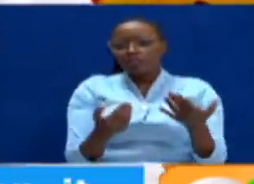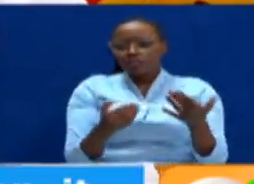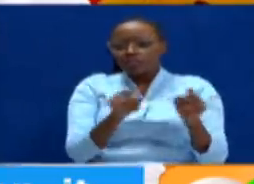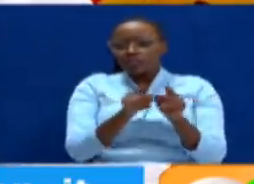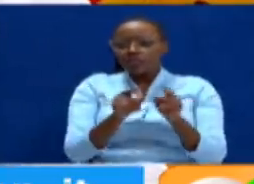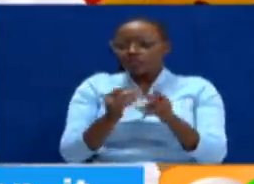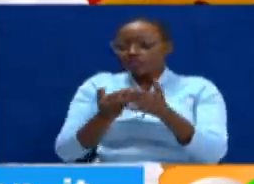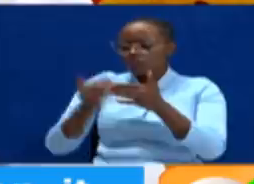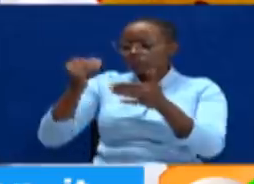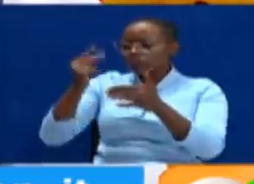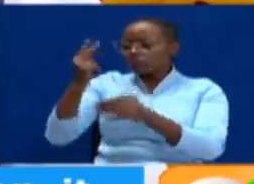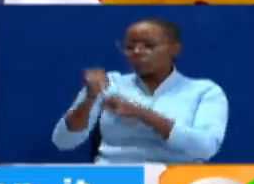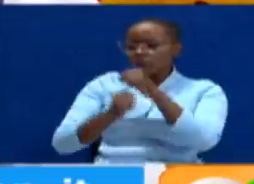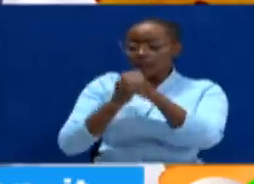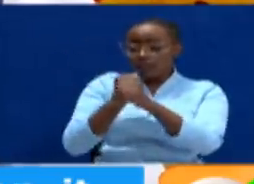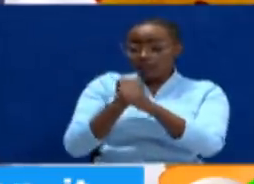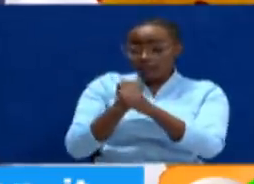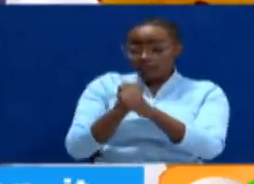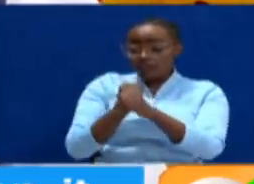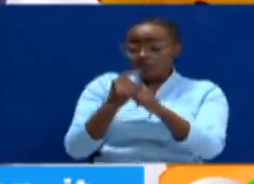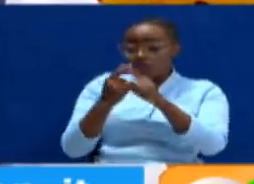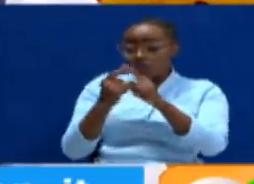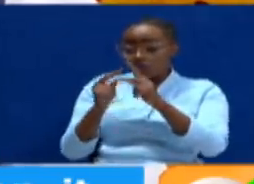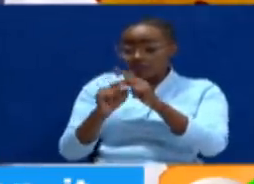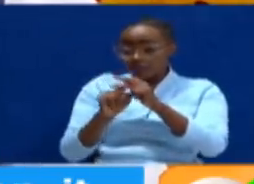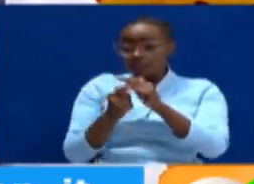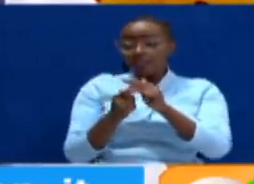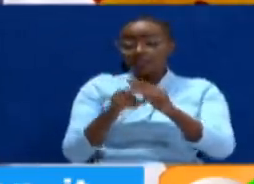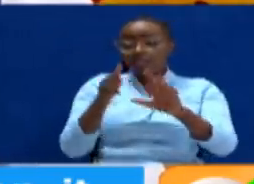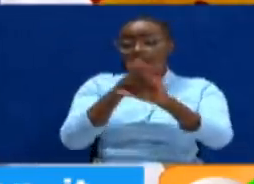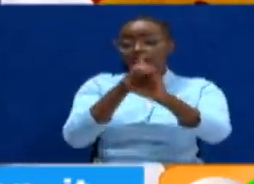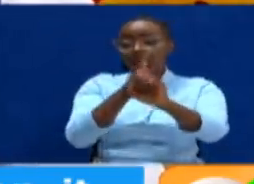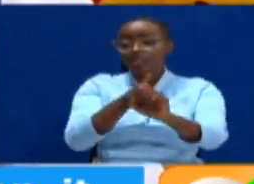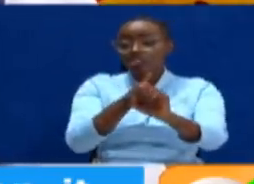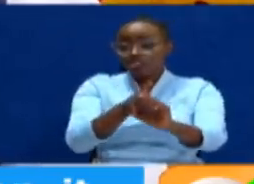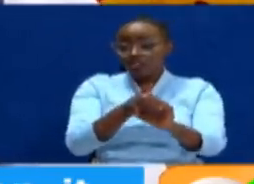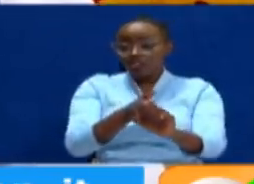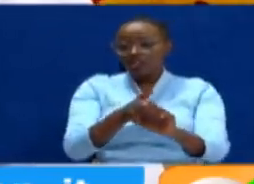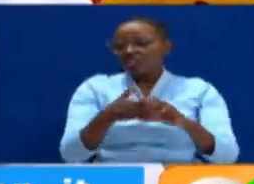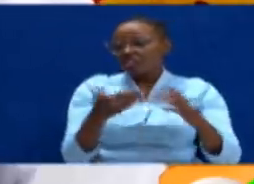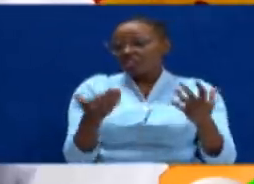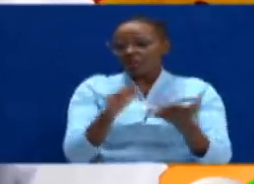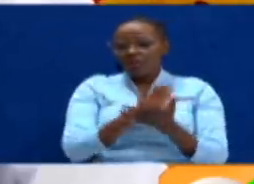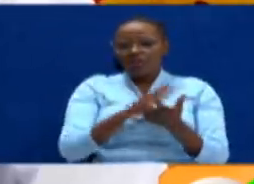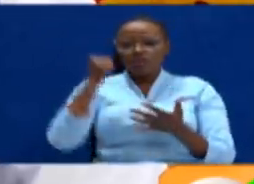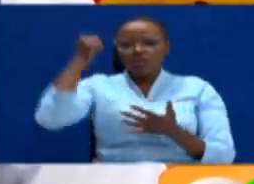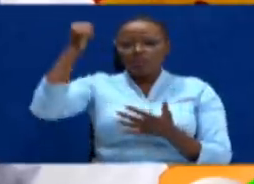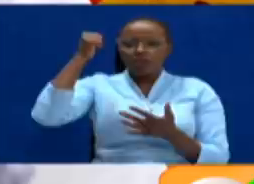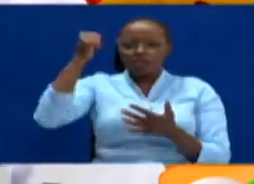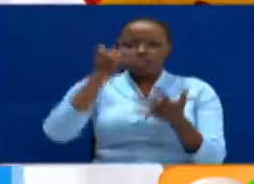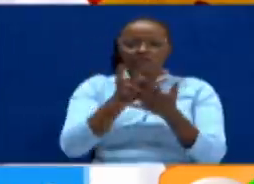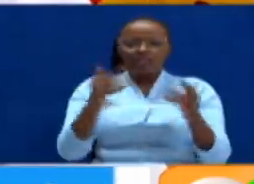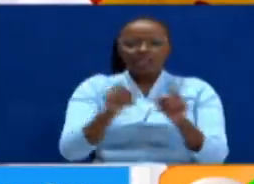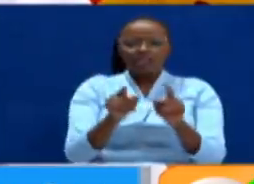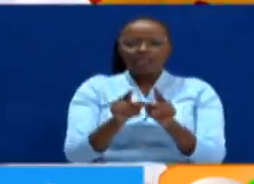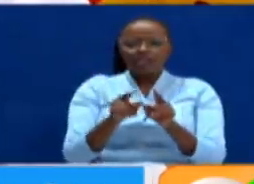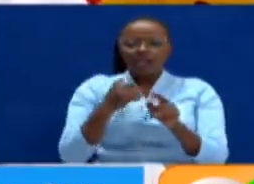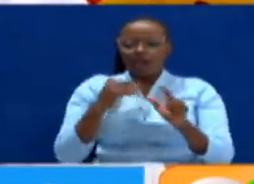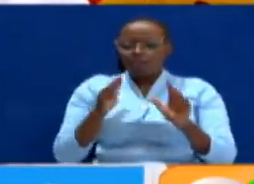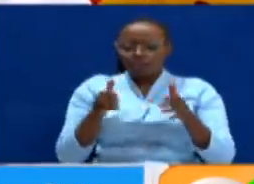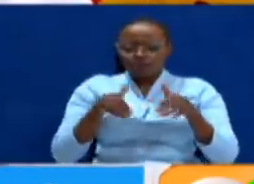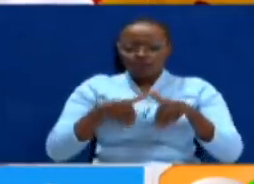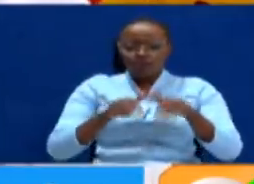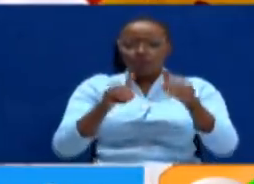of the last 2 years. Because since the handshake, basically, politically, things have been flowing his